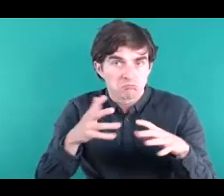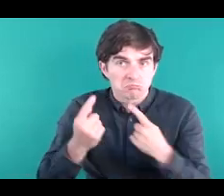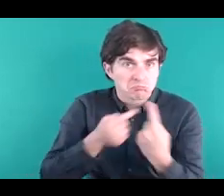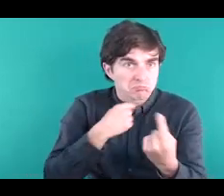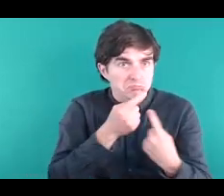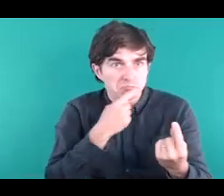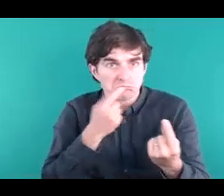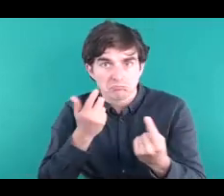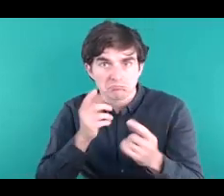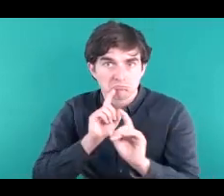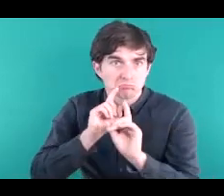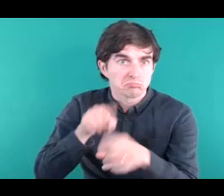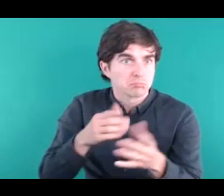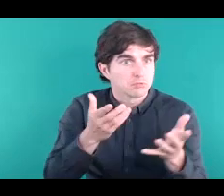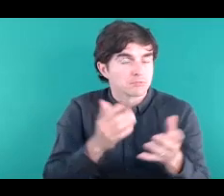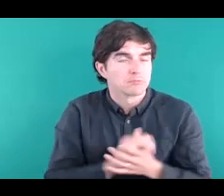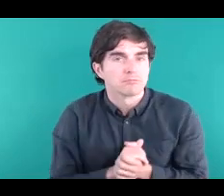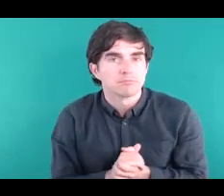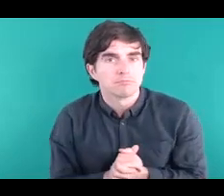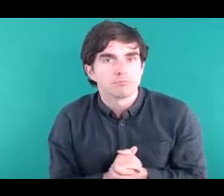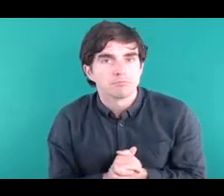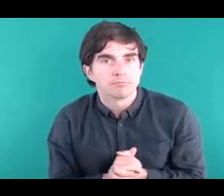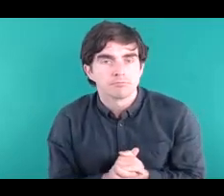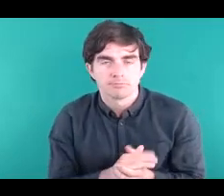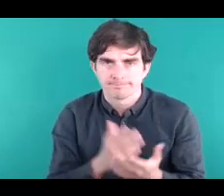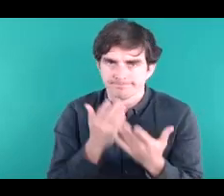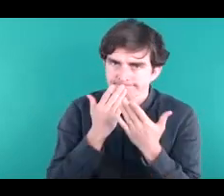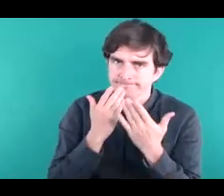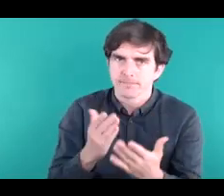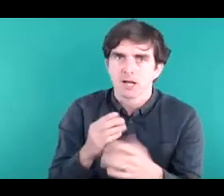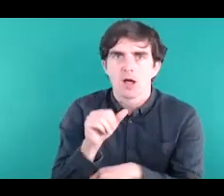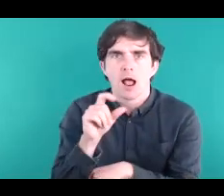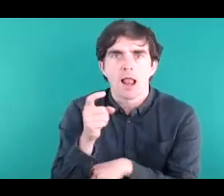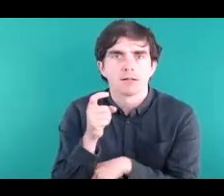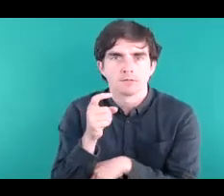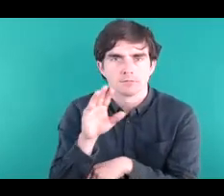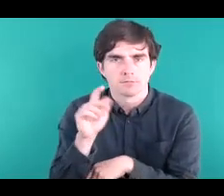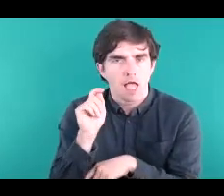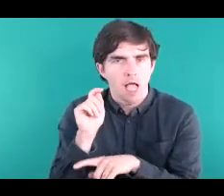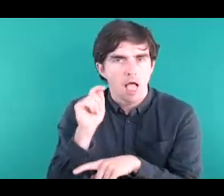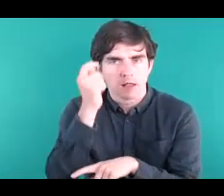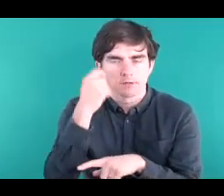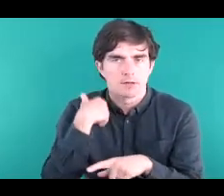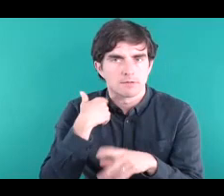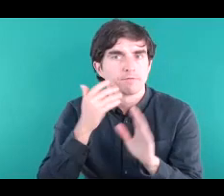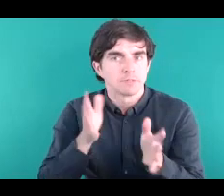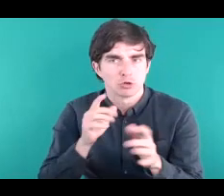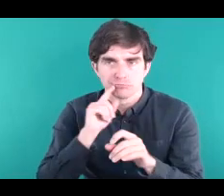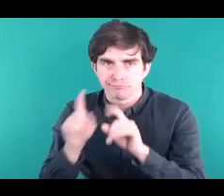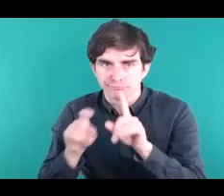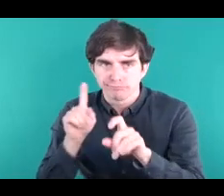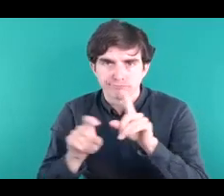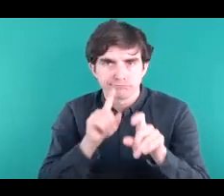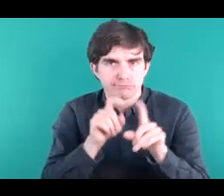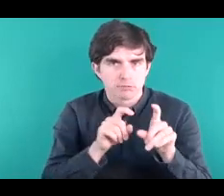one to just to show the impact on COVID-19 amongst persons with disabilities and their families. But we have a